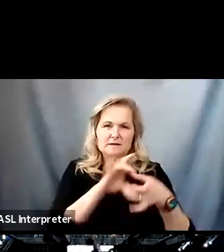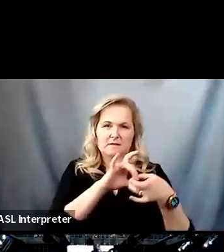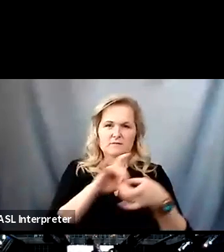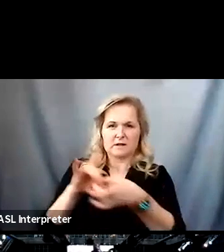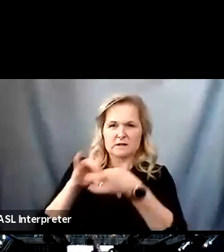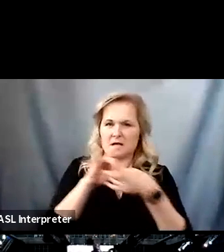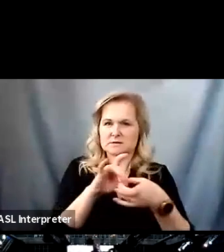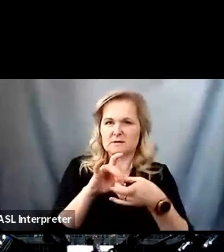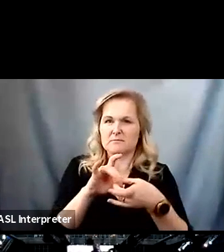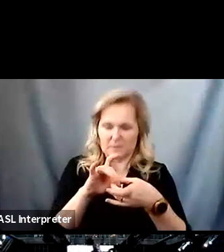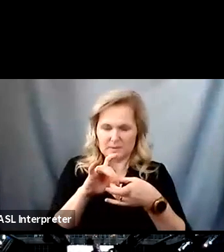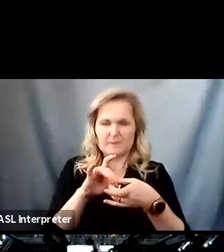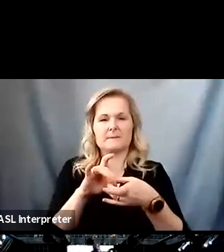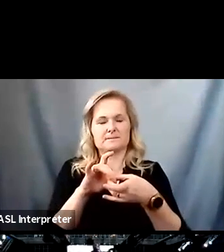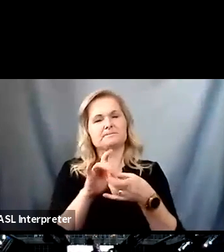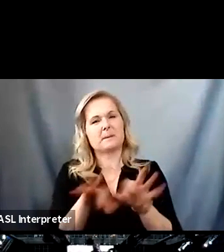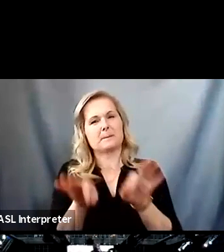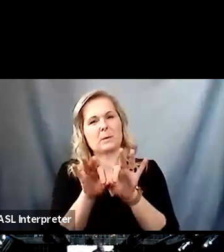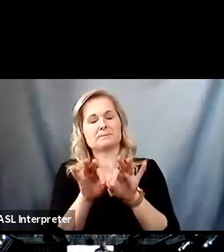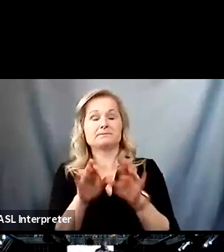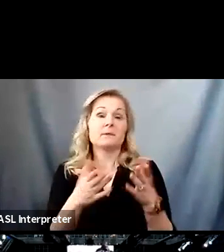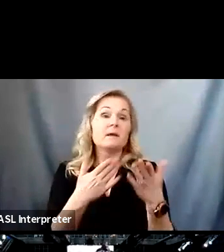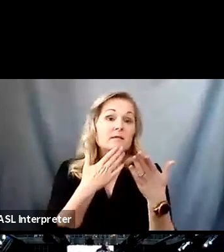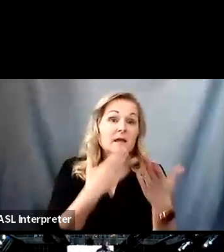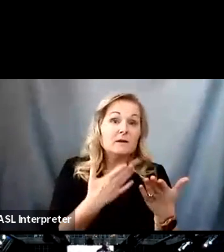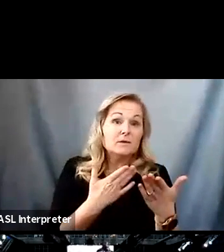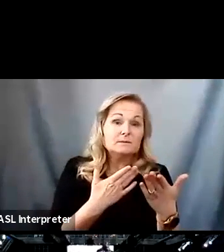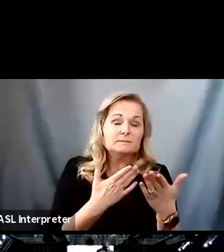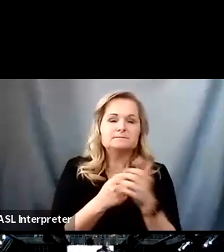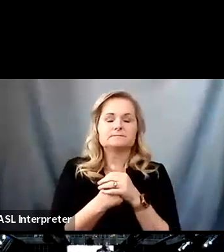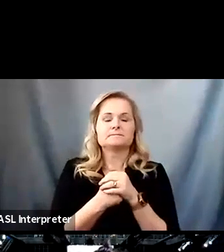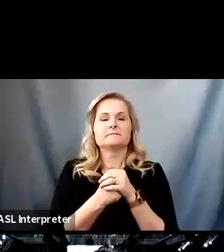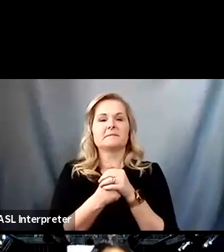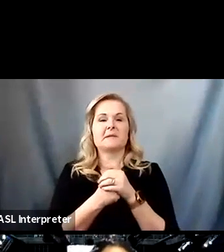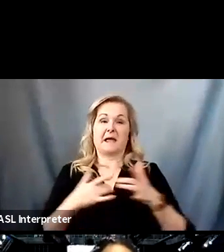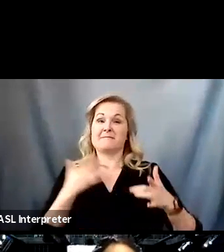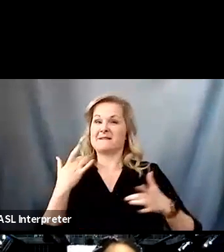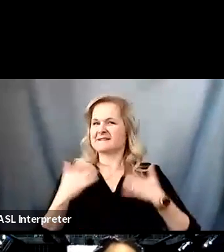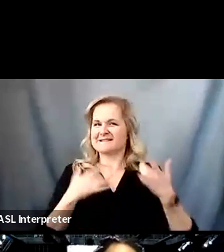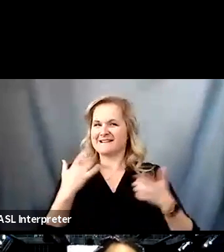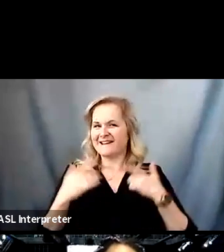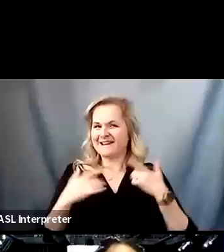connection. So thank you, and excited to